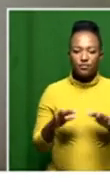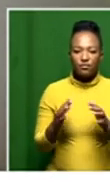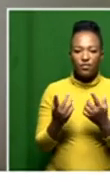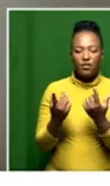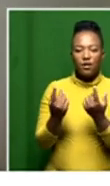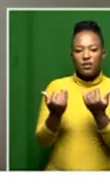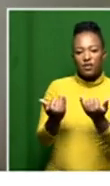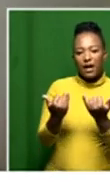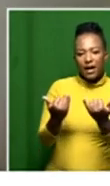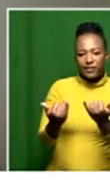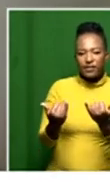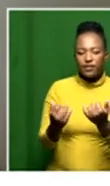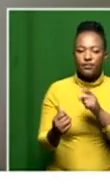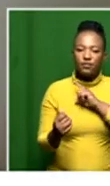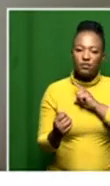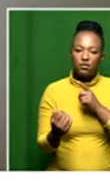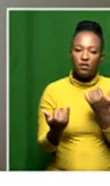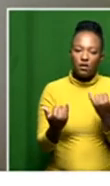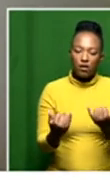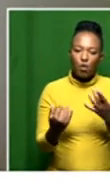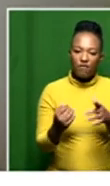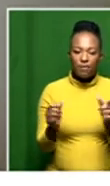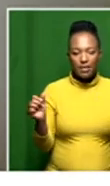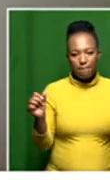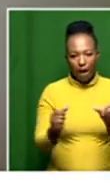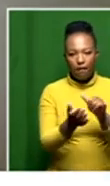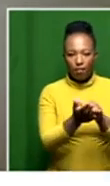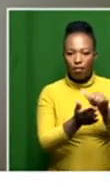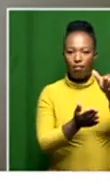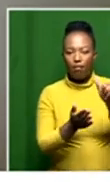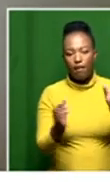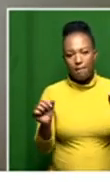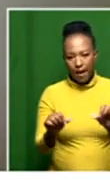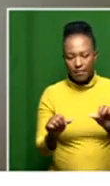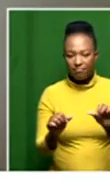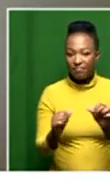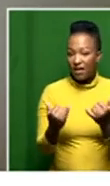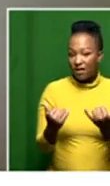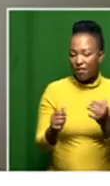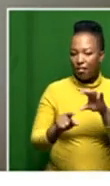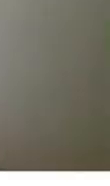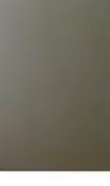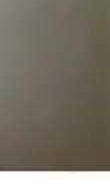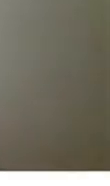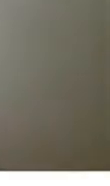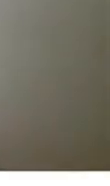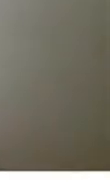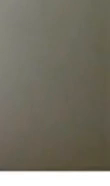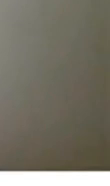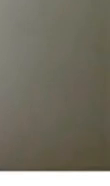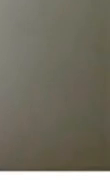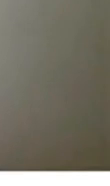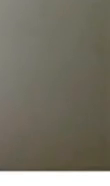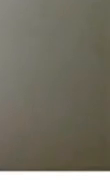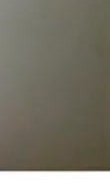interest of making sure that the airline is able to go back to the skies as soon as possible. We do realize the inconvenience this has